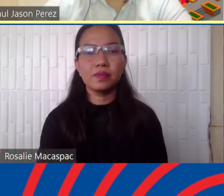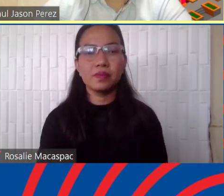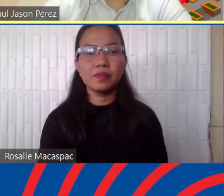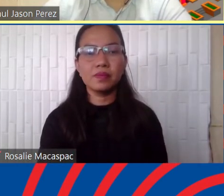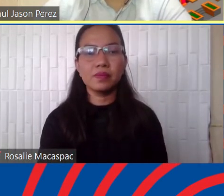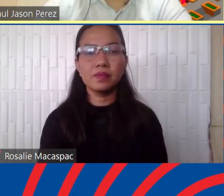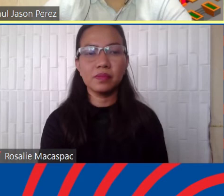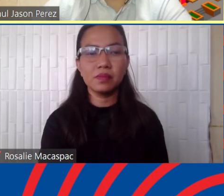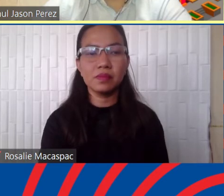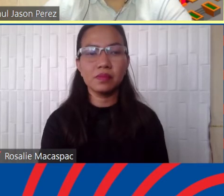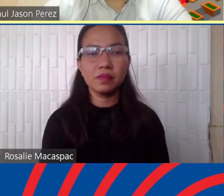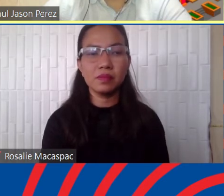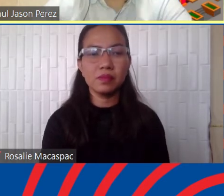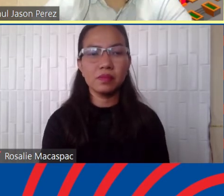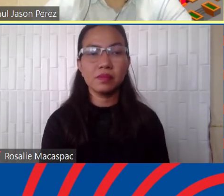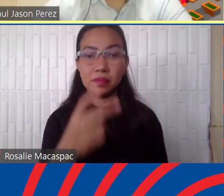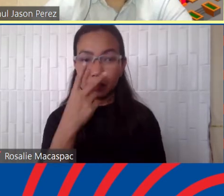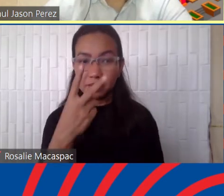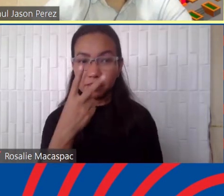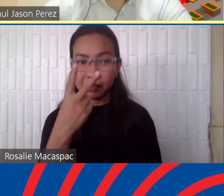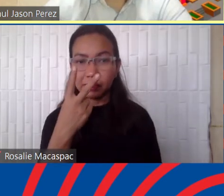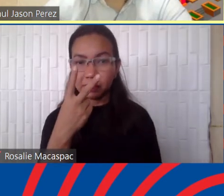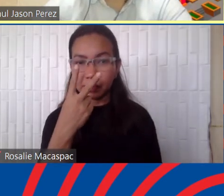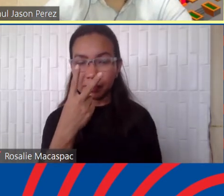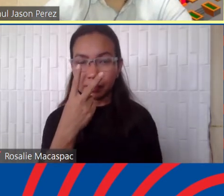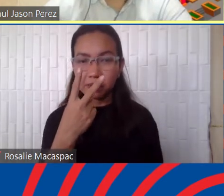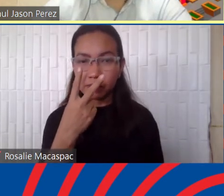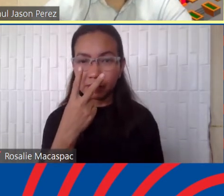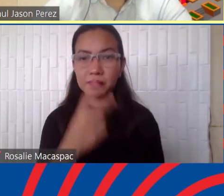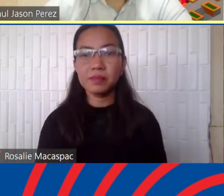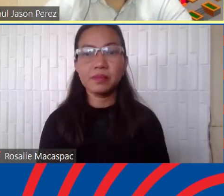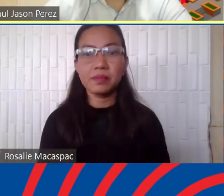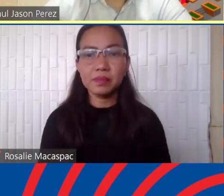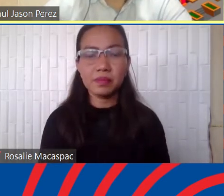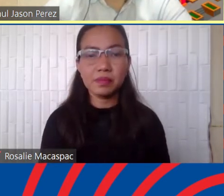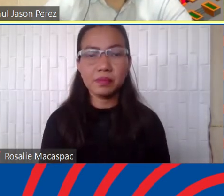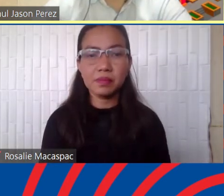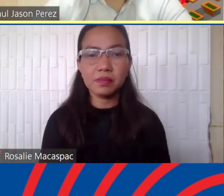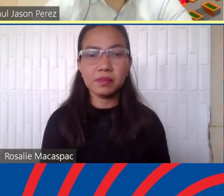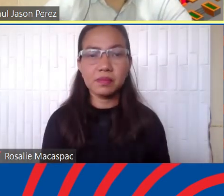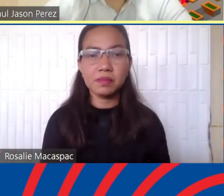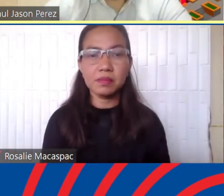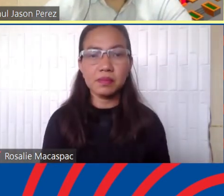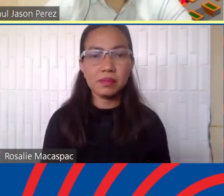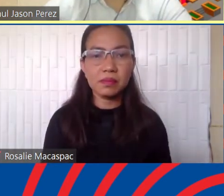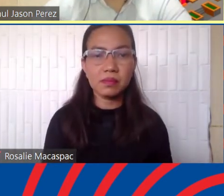So in here, you'll see that there are